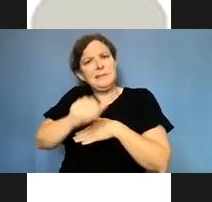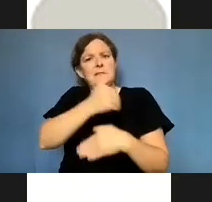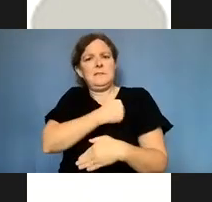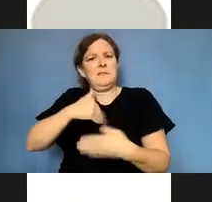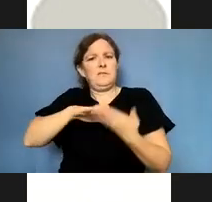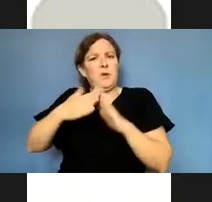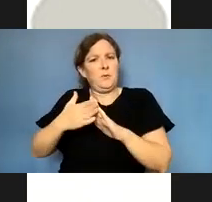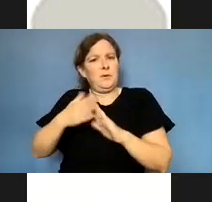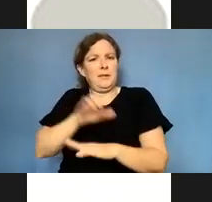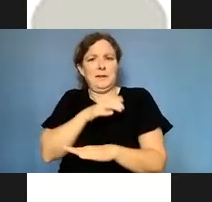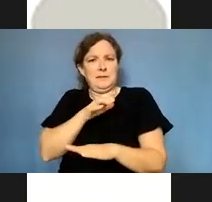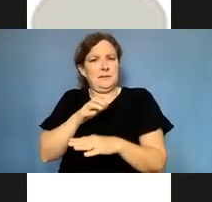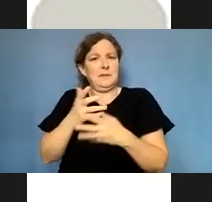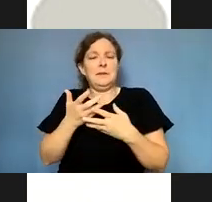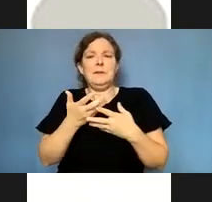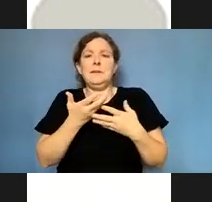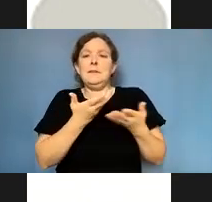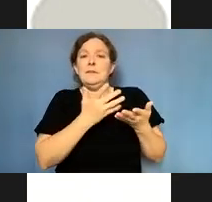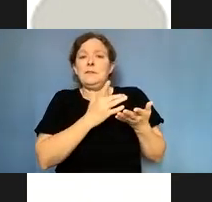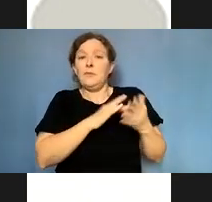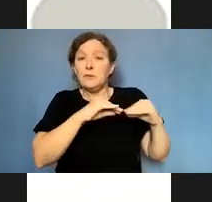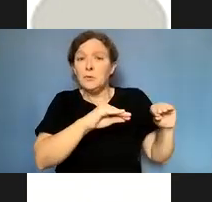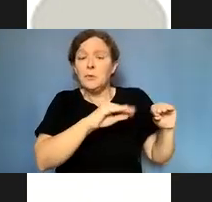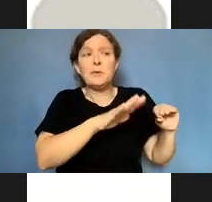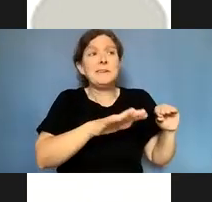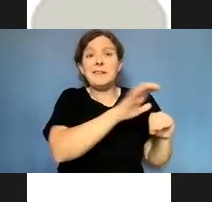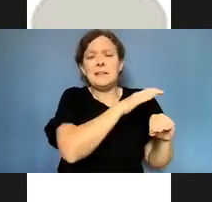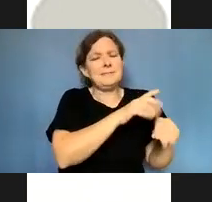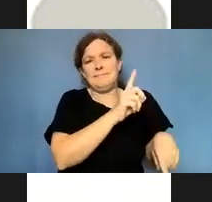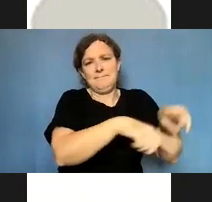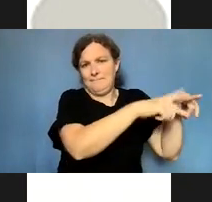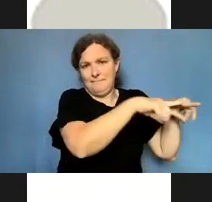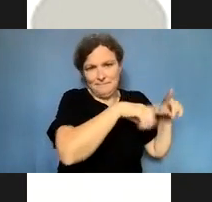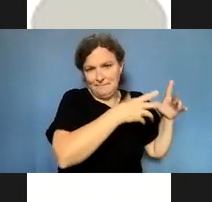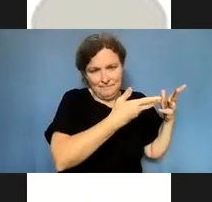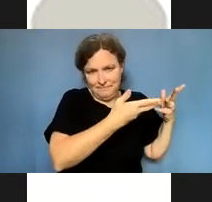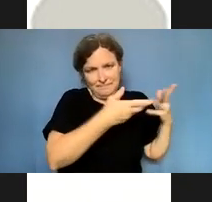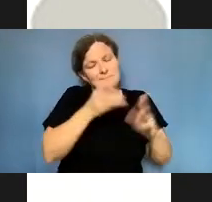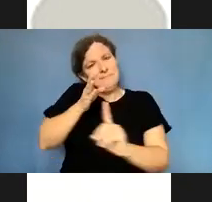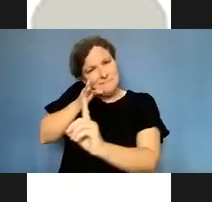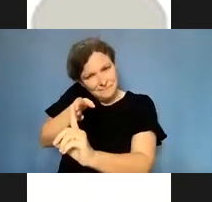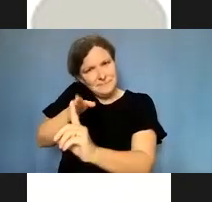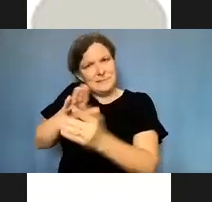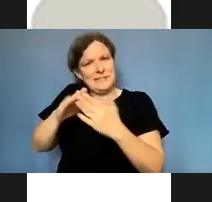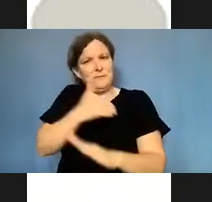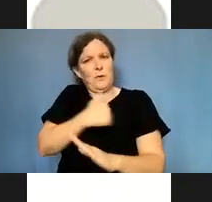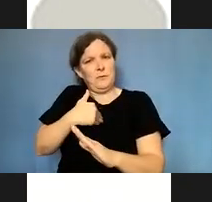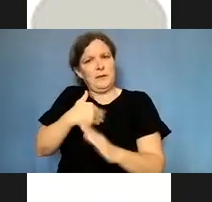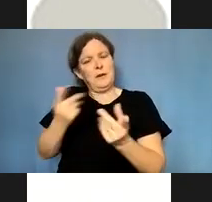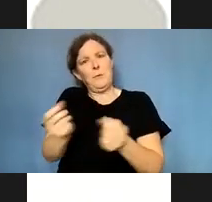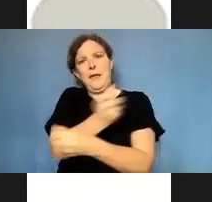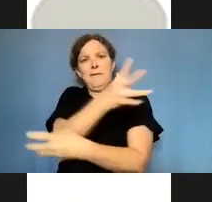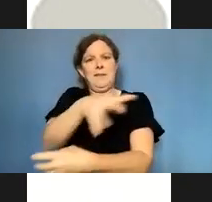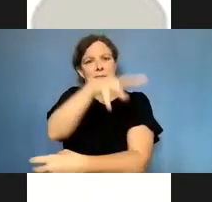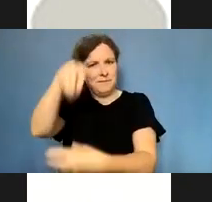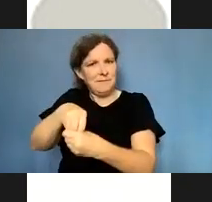operated clinic. You cannot get it done at other clinics, including pharmacies and hospital clinics, but at City of Toronto clinics, you